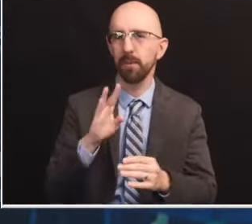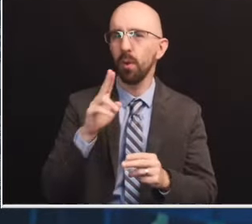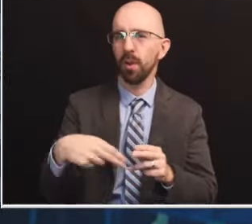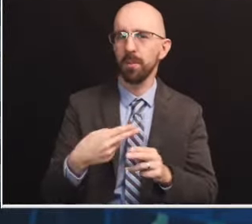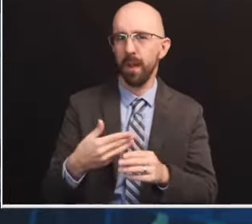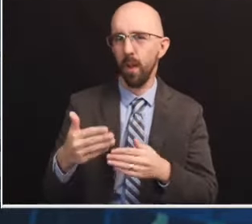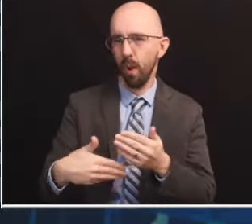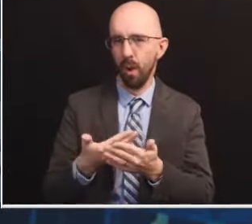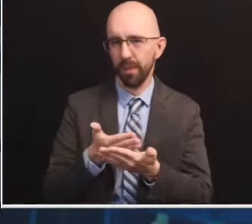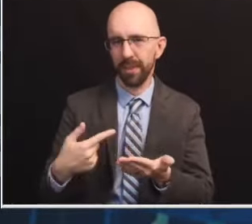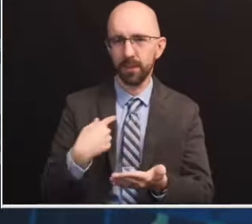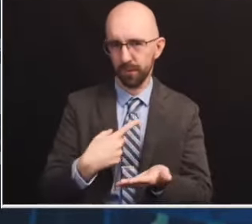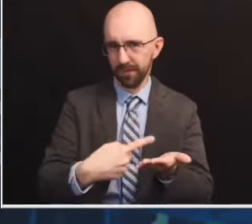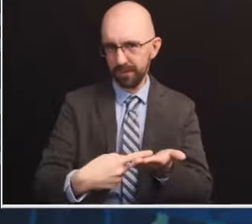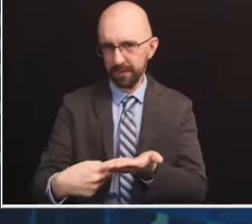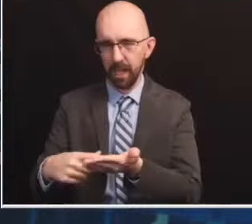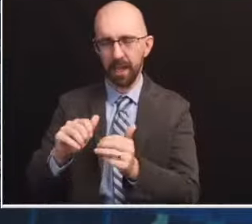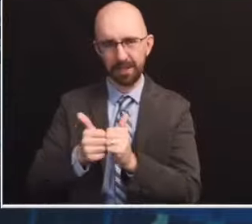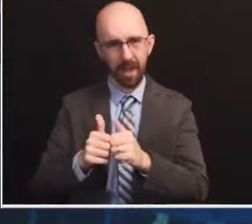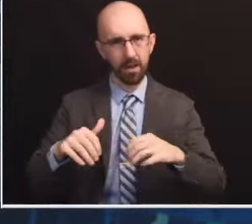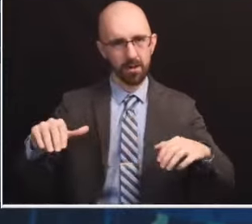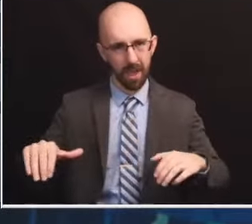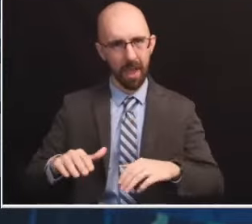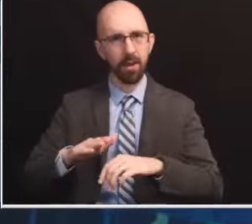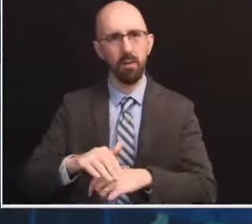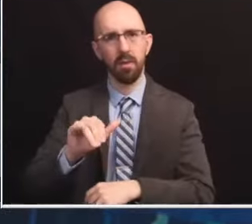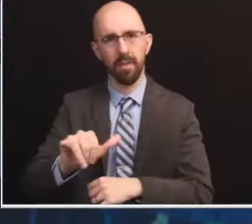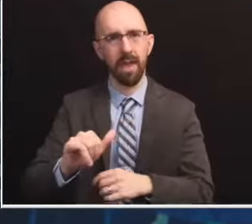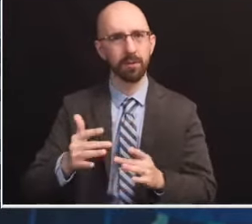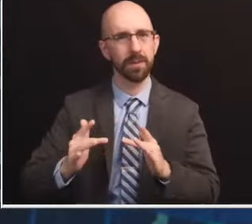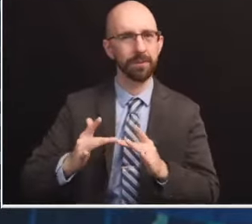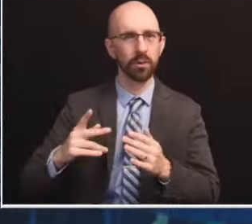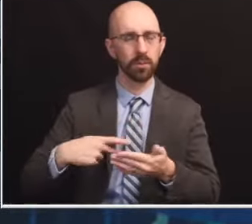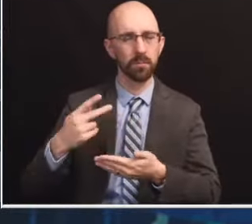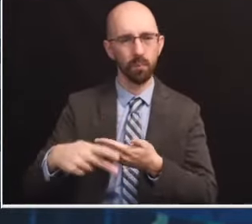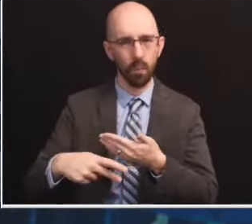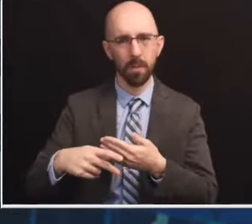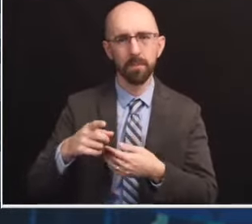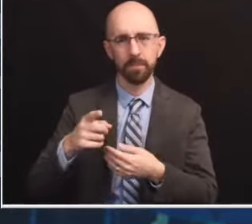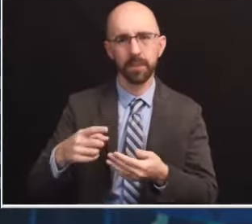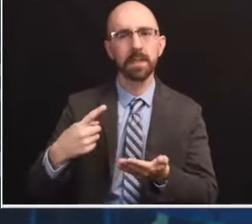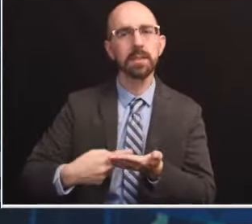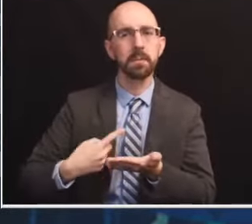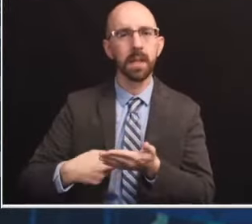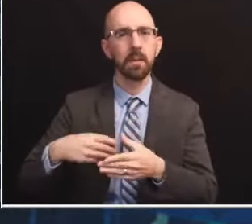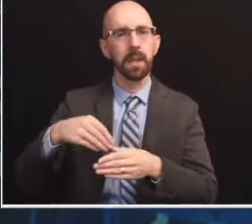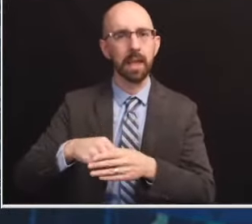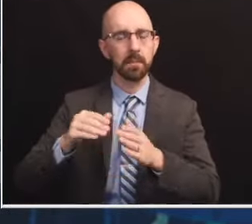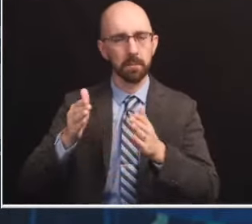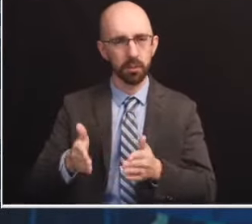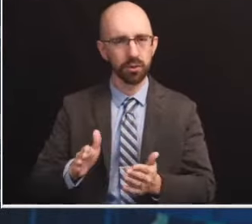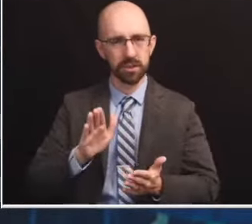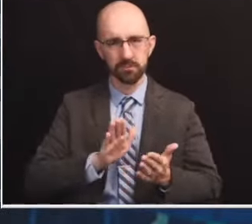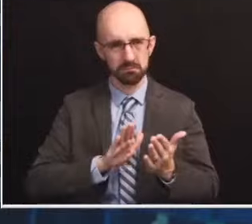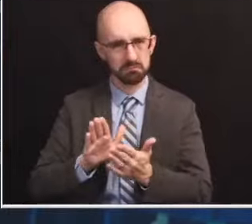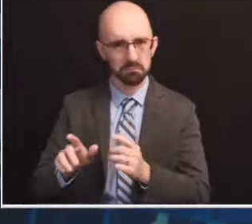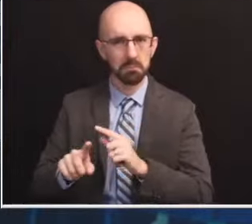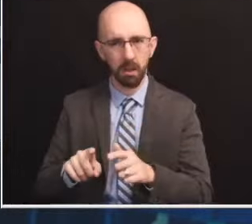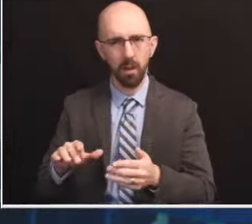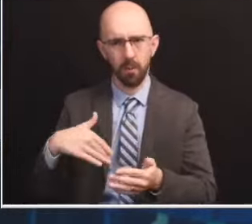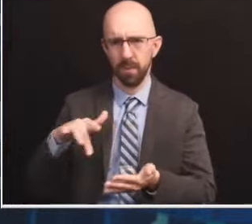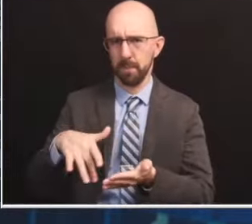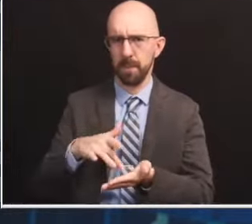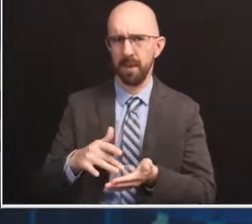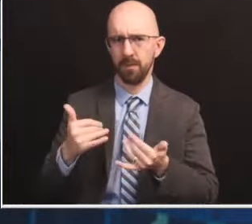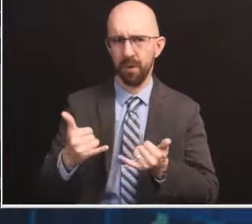into action. So we do it, it's a virtual program. Occasionally we do an in-person program, but I think we're in the middle of running one right now or near the end